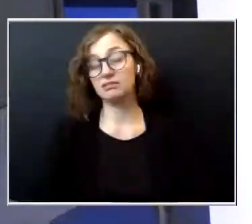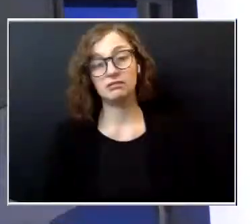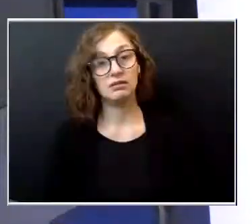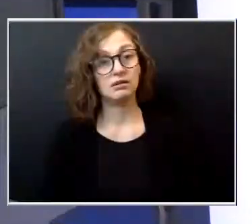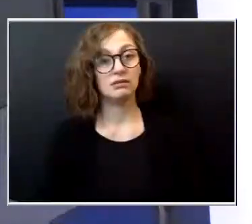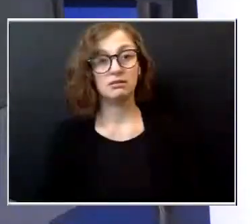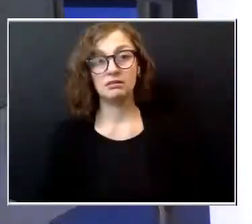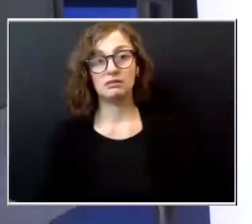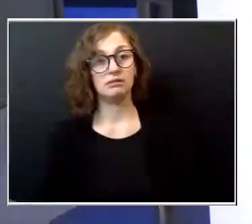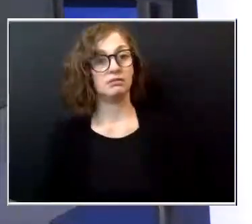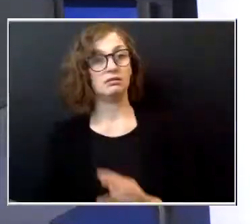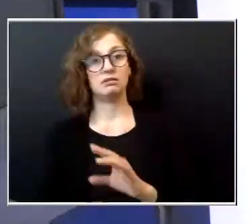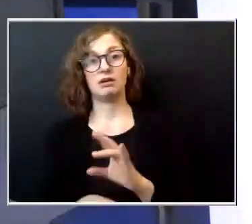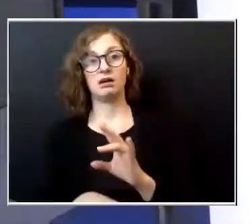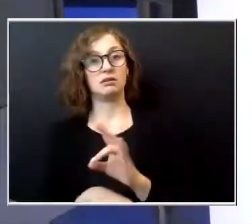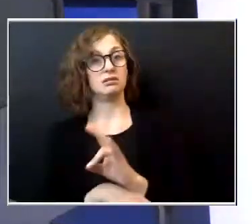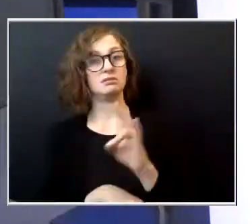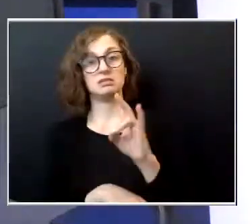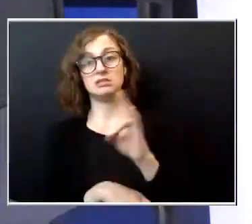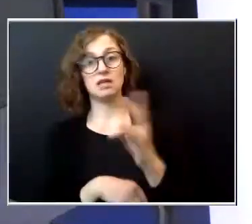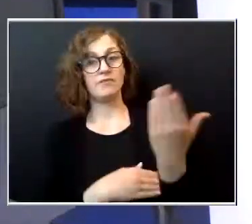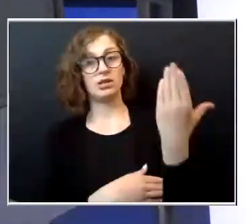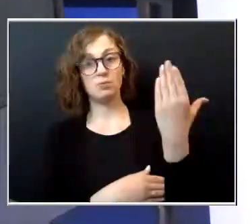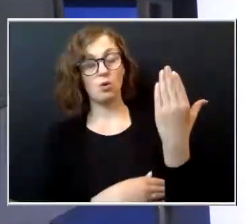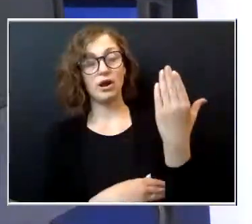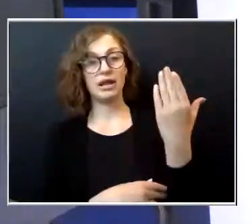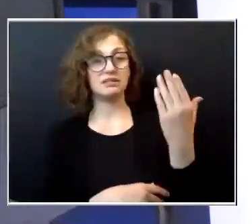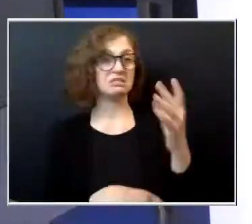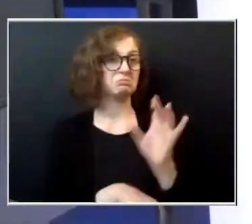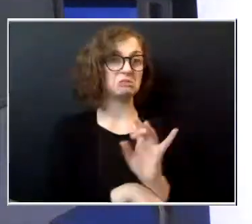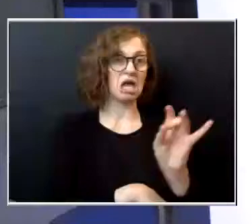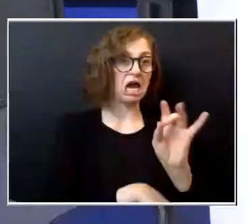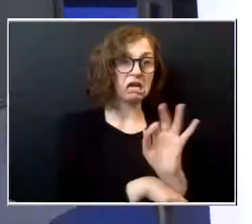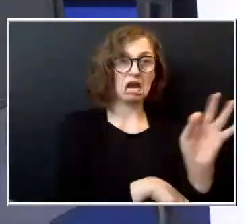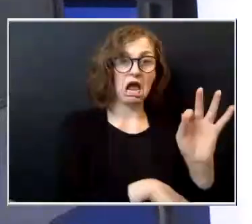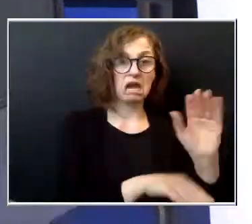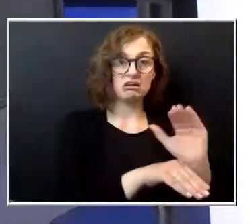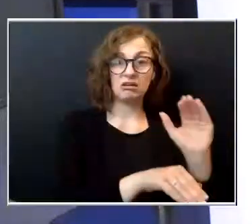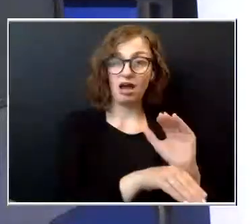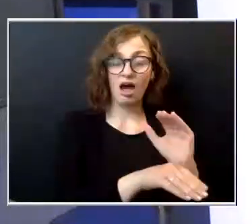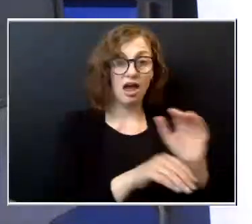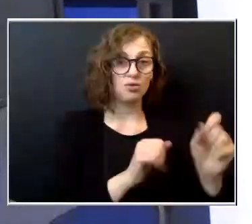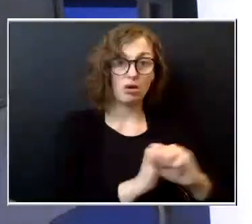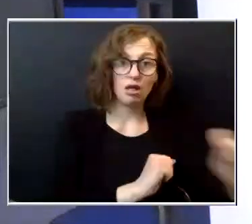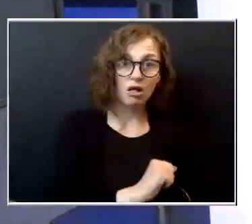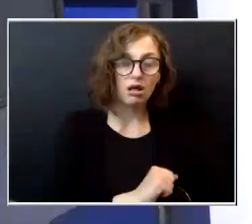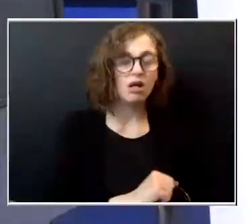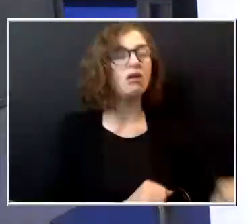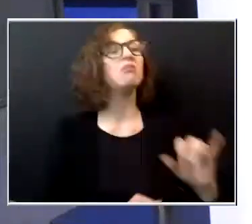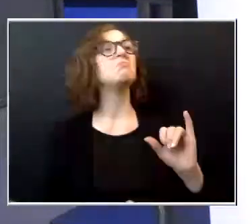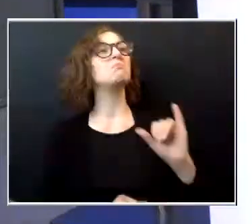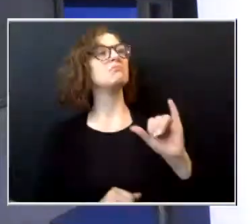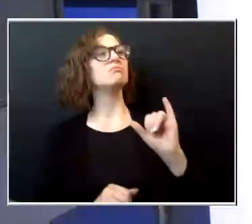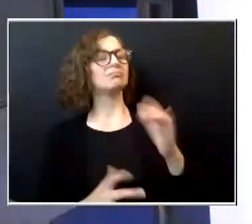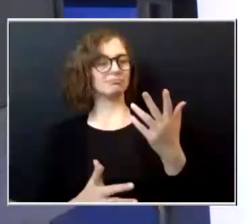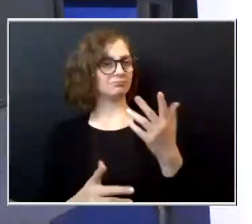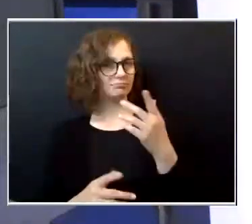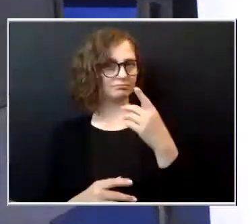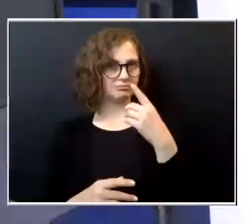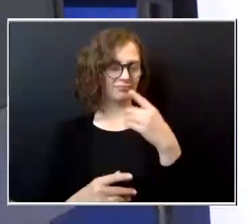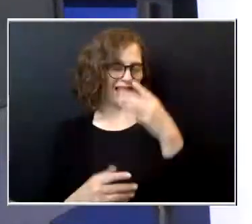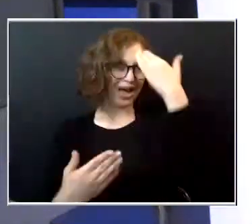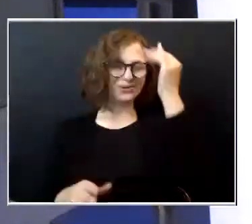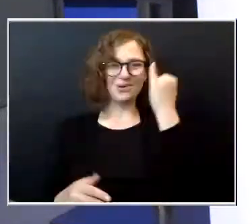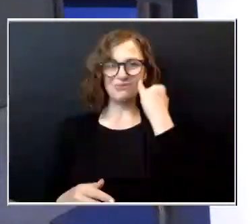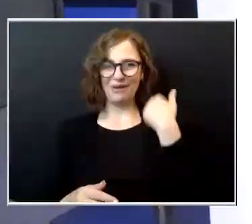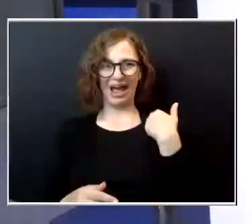until 12s. 8 or 9 at night You just or take some- later. Try to, like, do you work at? I kind of take us behind the scenes. I don't know if we have any of that video of you guys in the OR